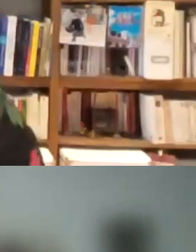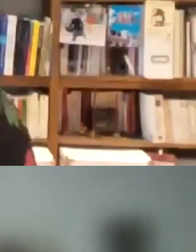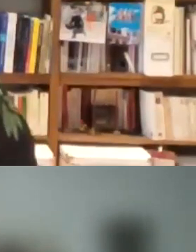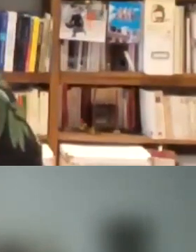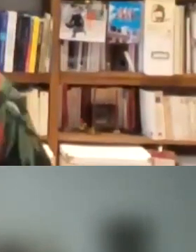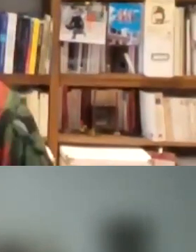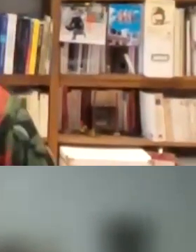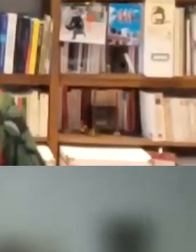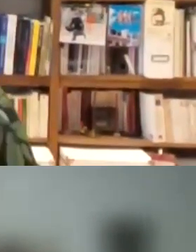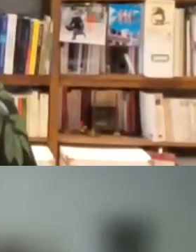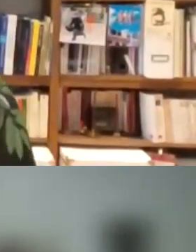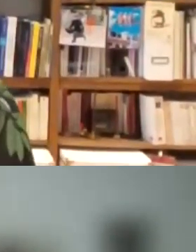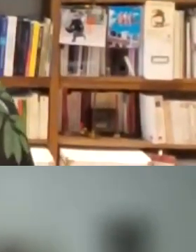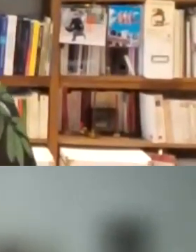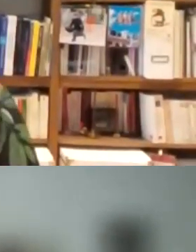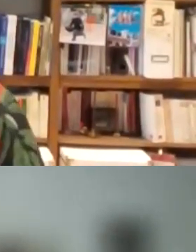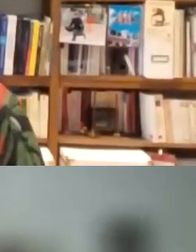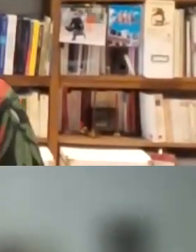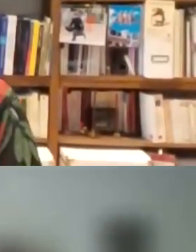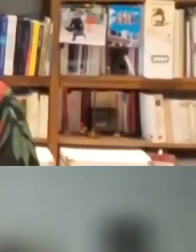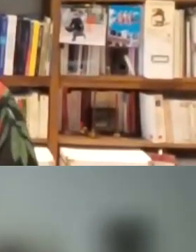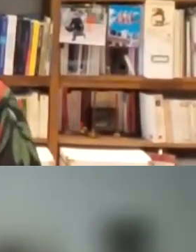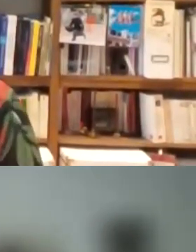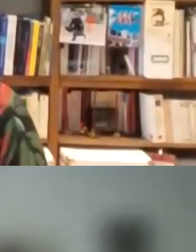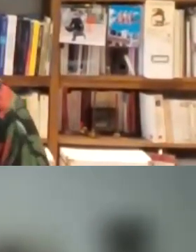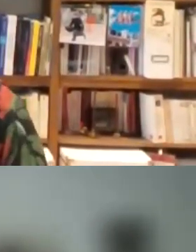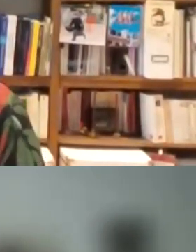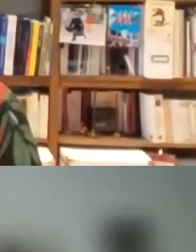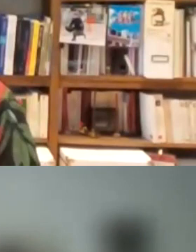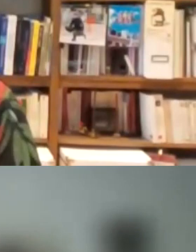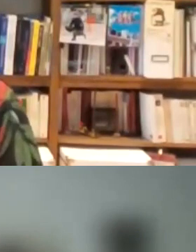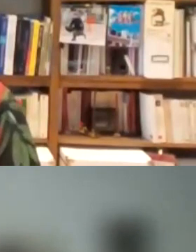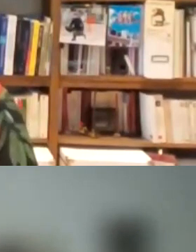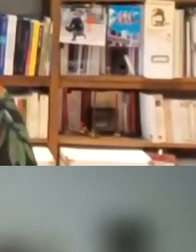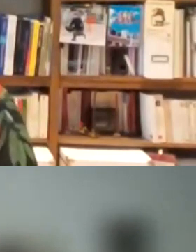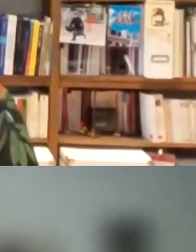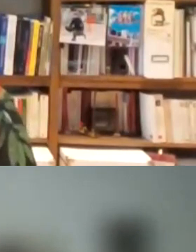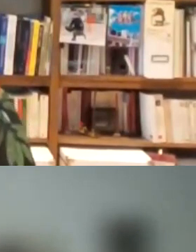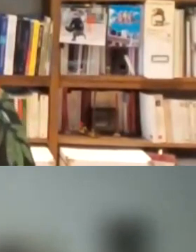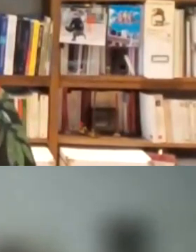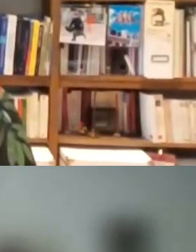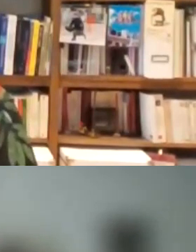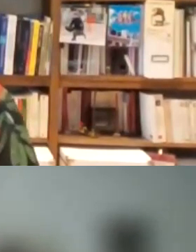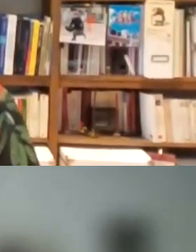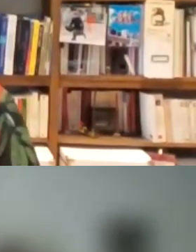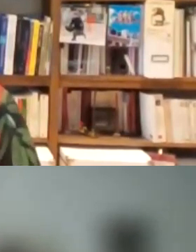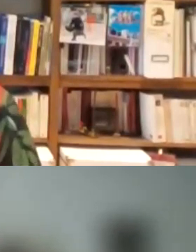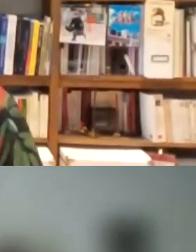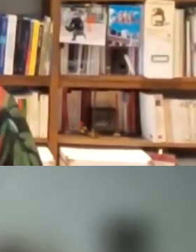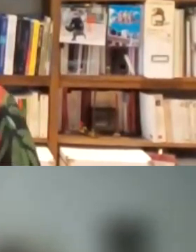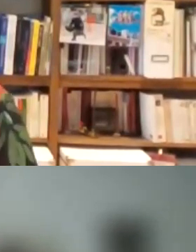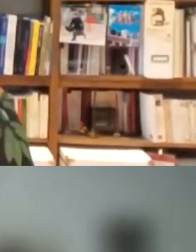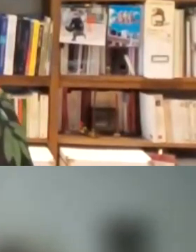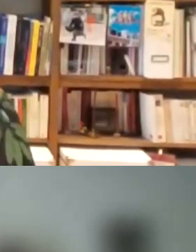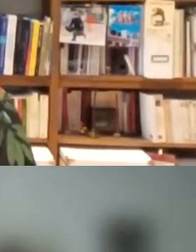Well, certainly, like I said, we work with Chartwell because they called us, but we really are